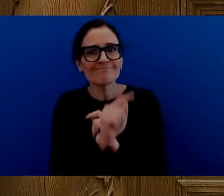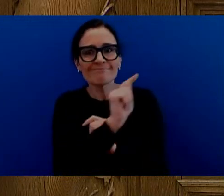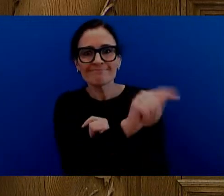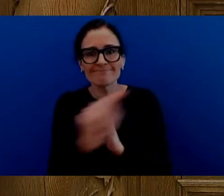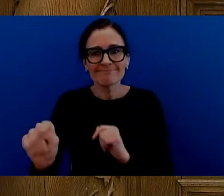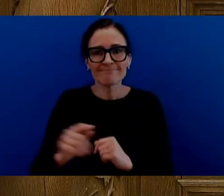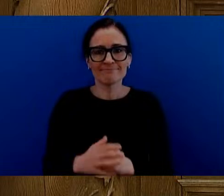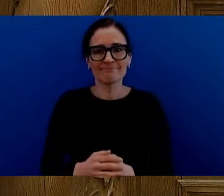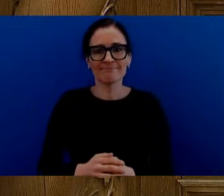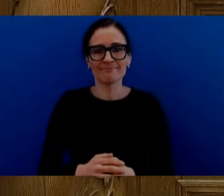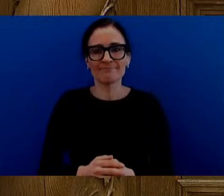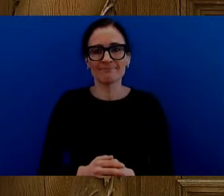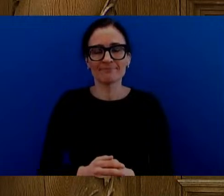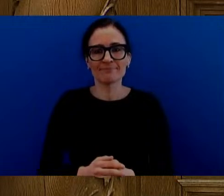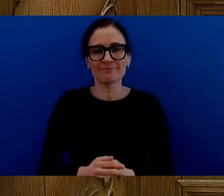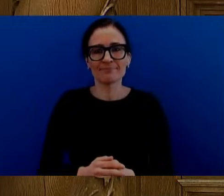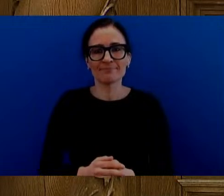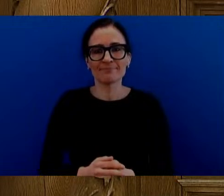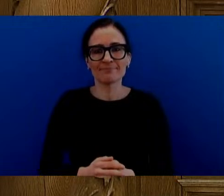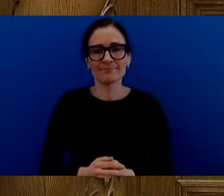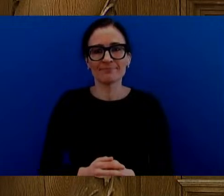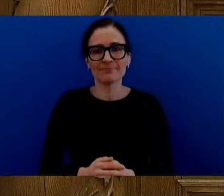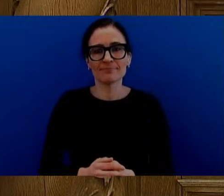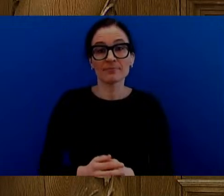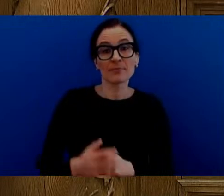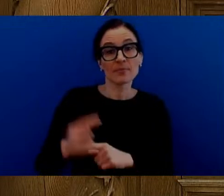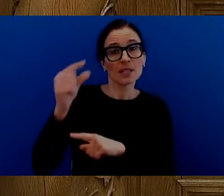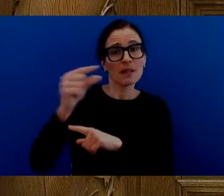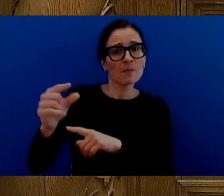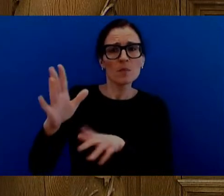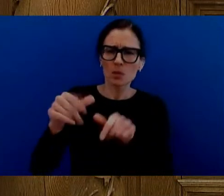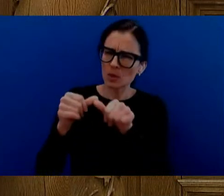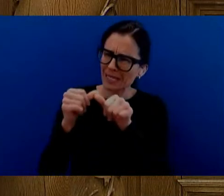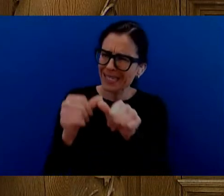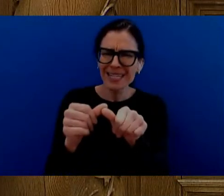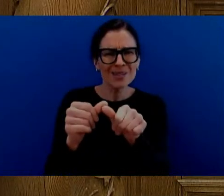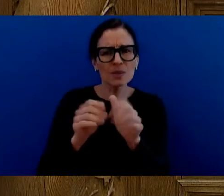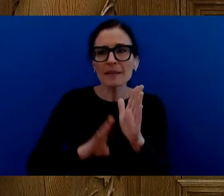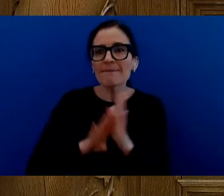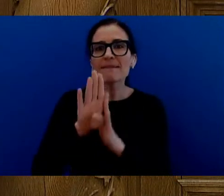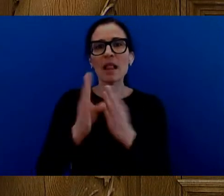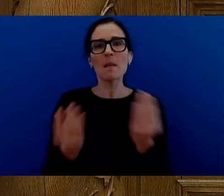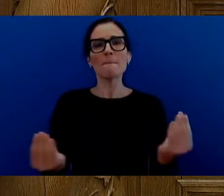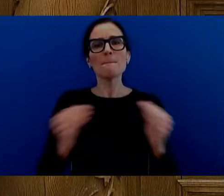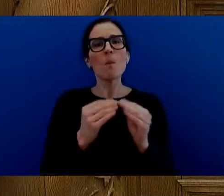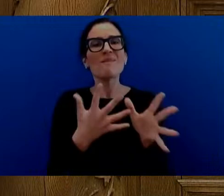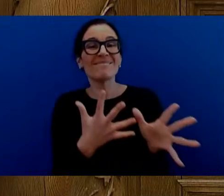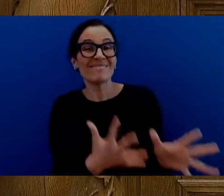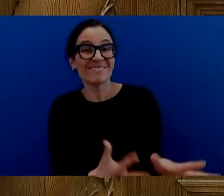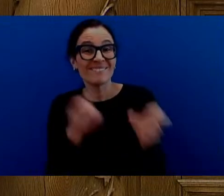to create faster and easier pathways to get in-demand skills in the trades.